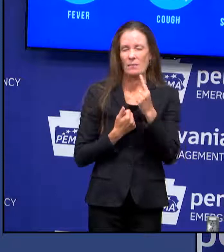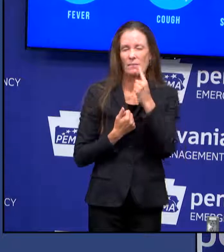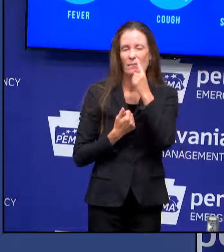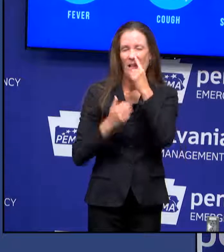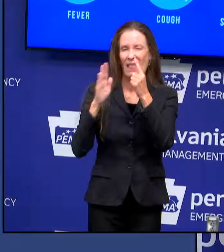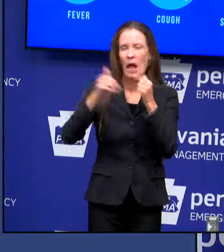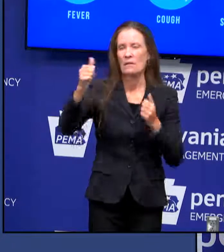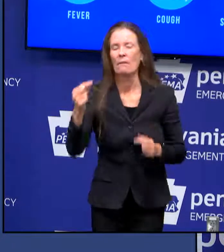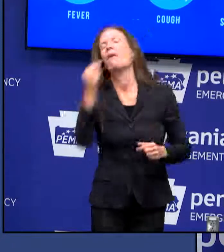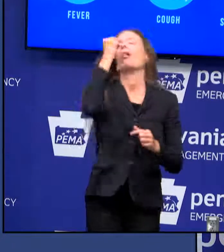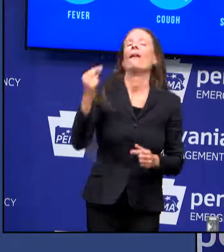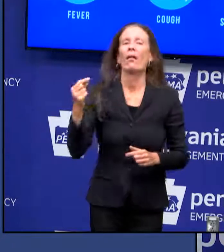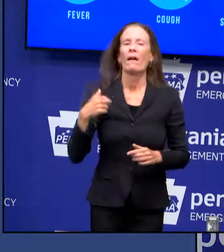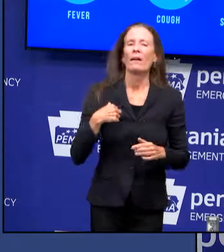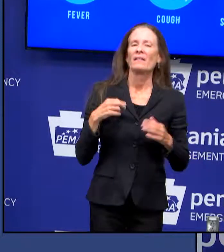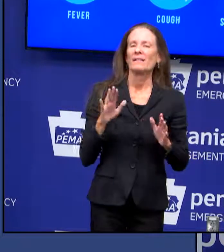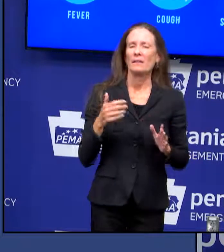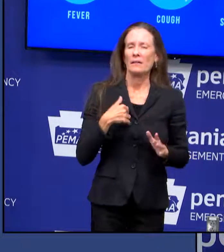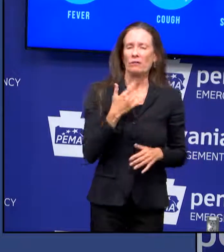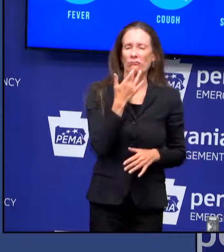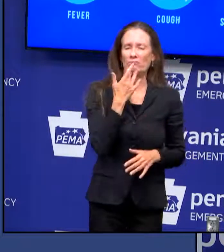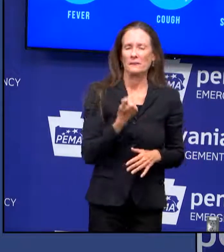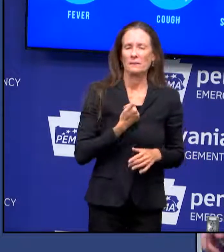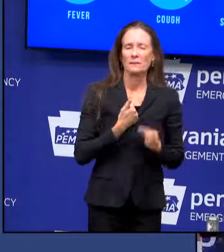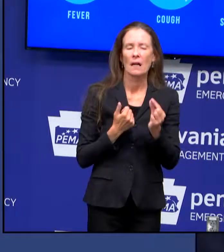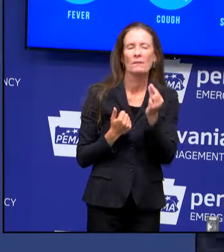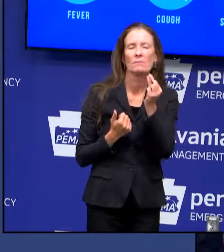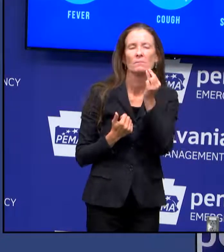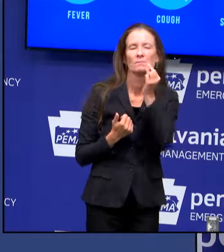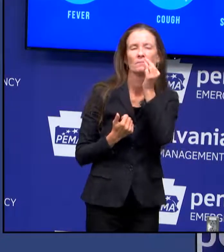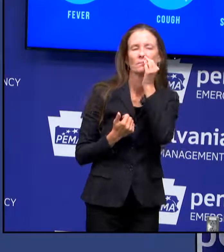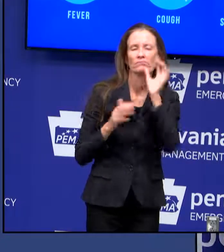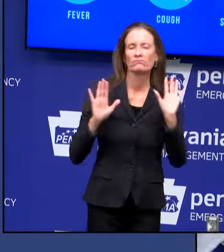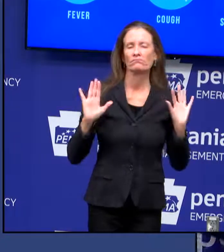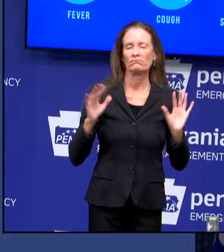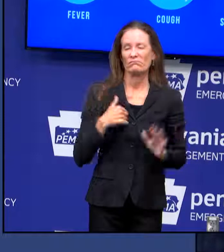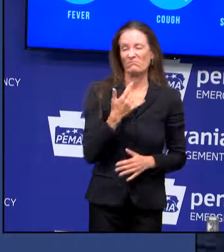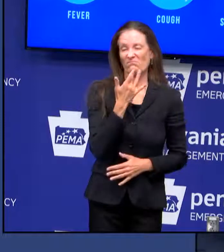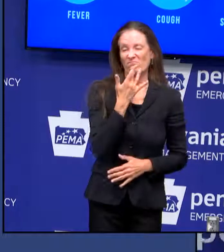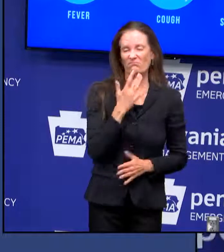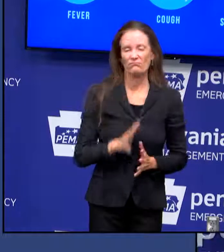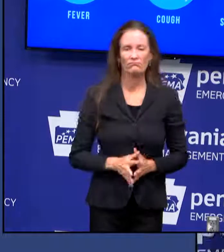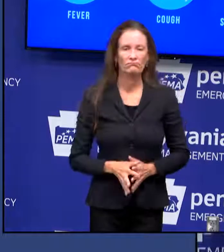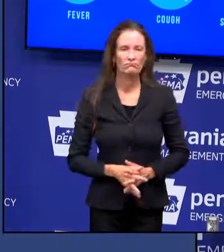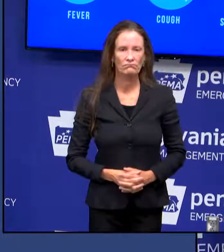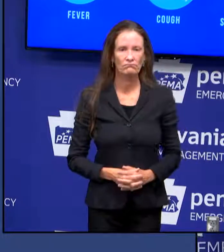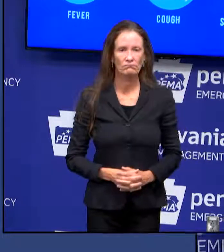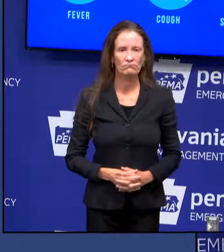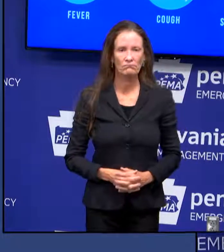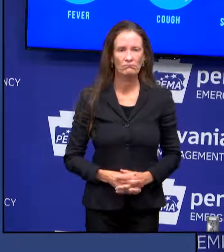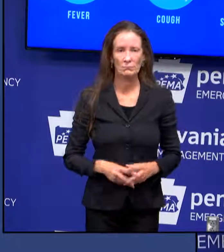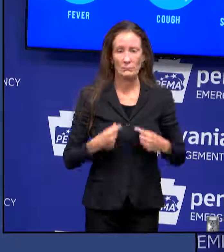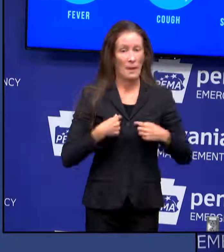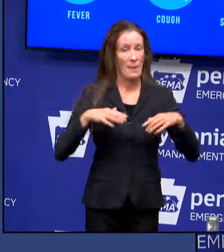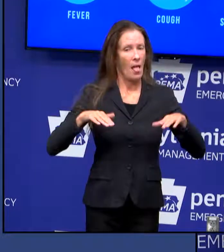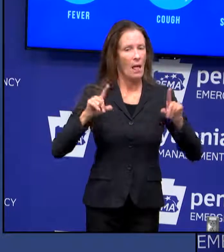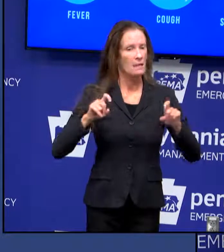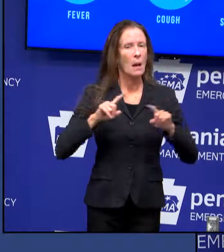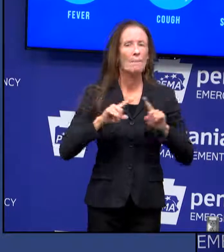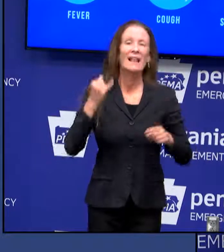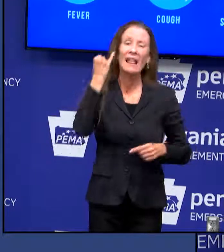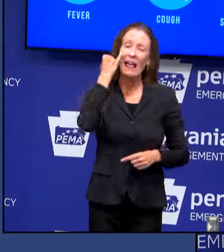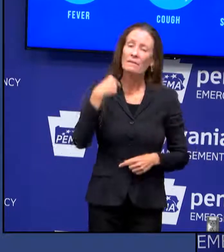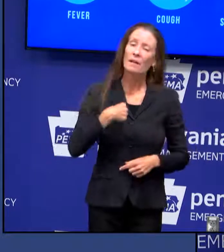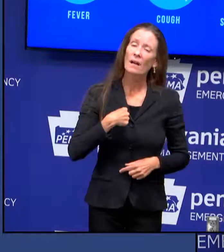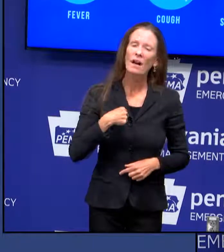not been tested. I have not been tested. You want to? Sure. Do that. So there's, as the